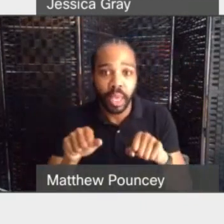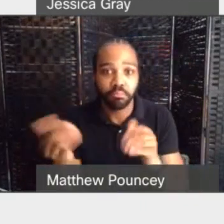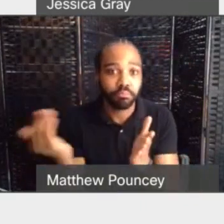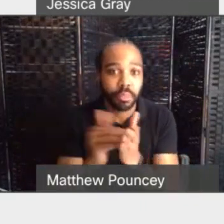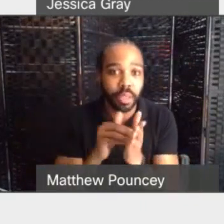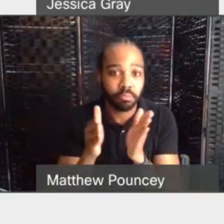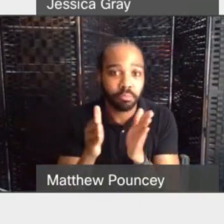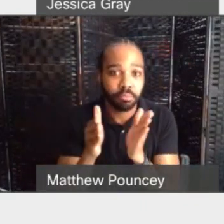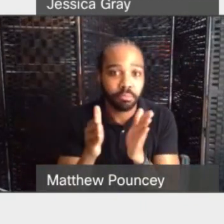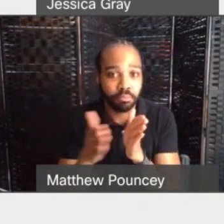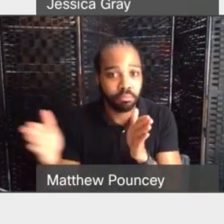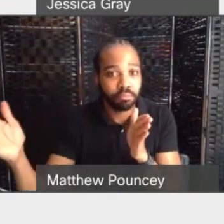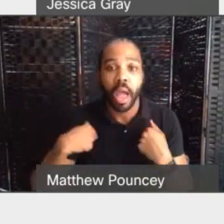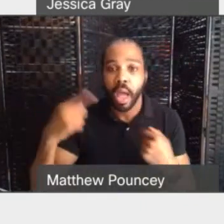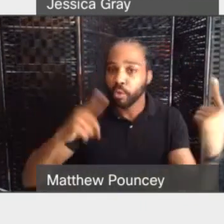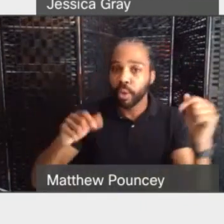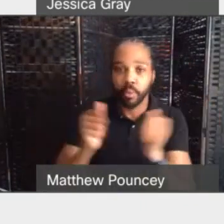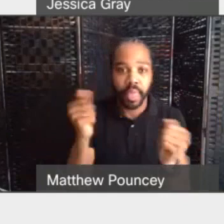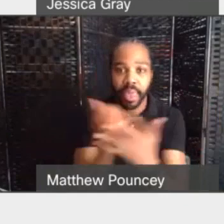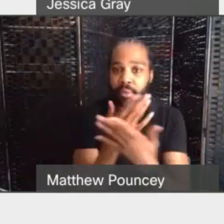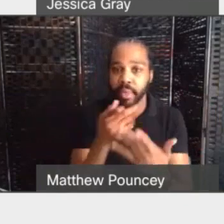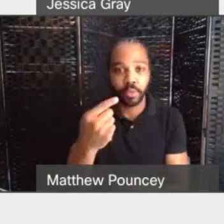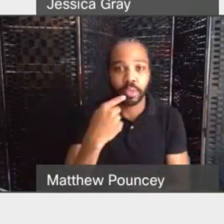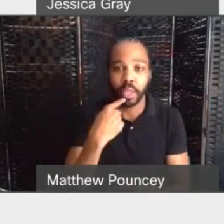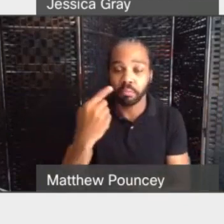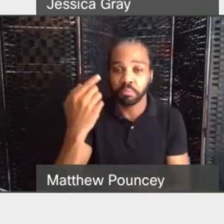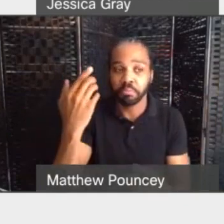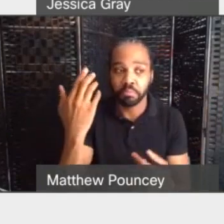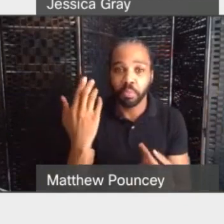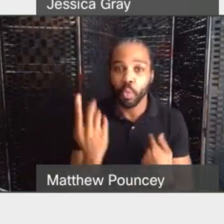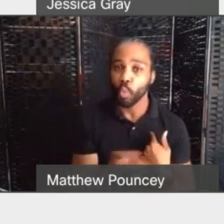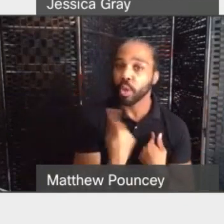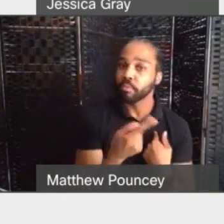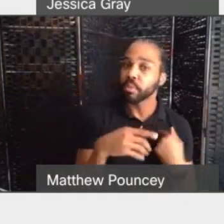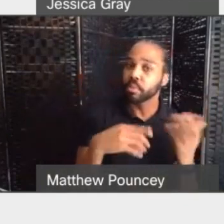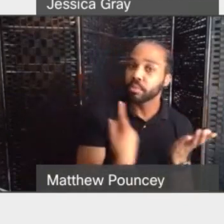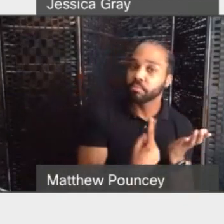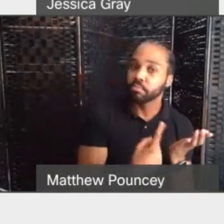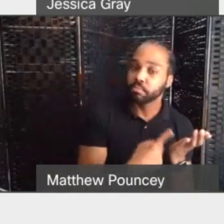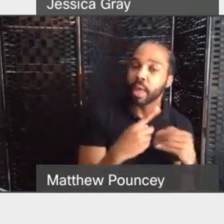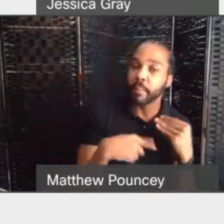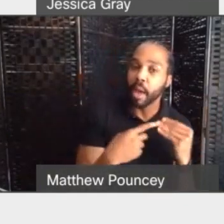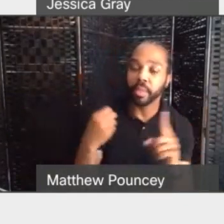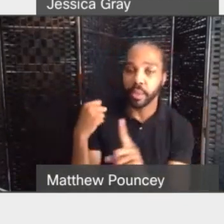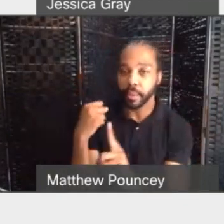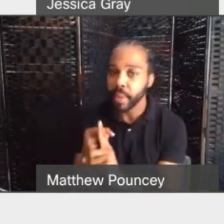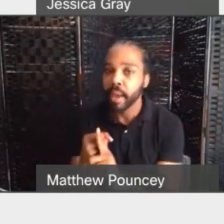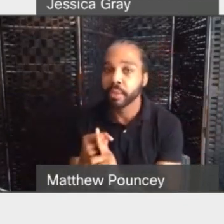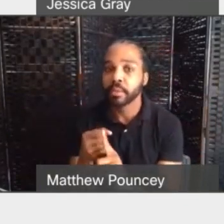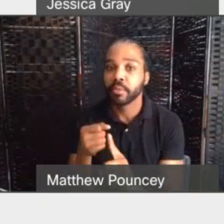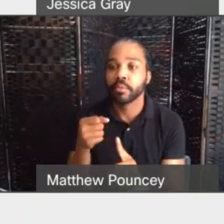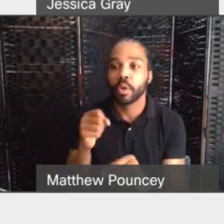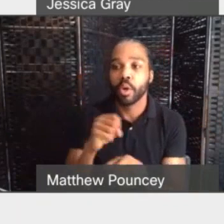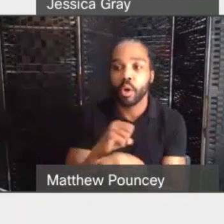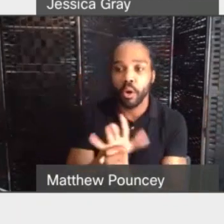with everything that you said, and do know we have been talking about the impact of COVID on